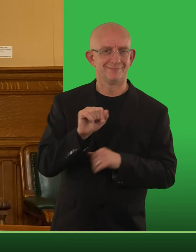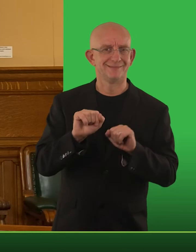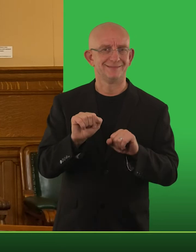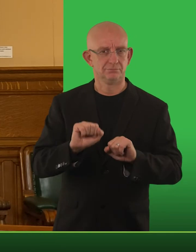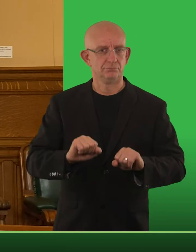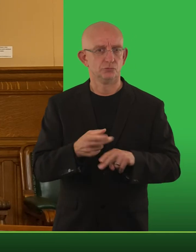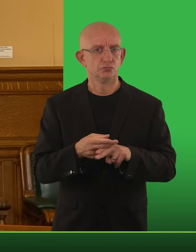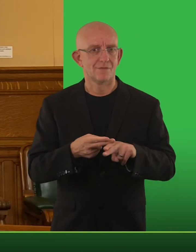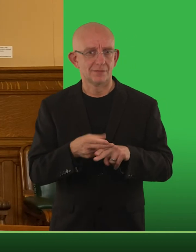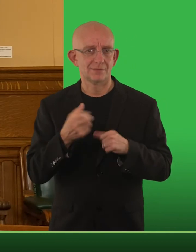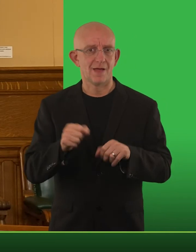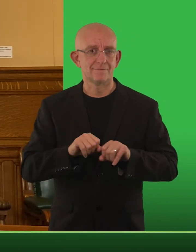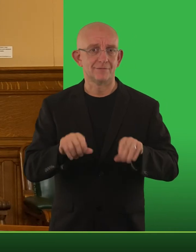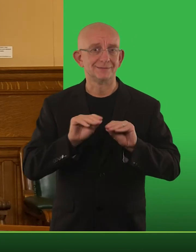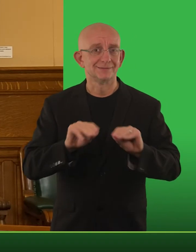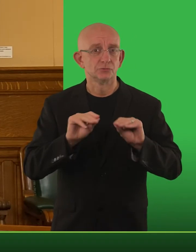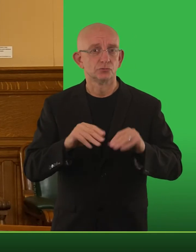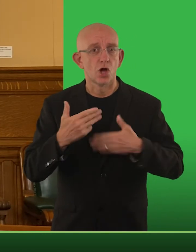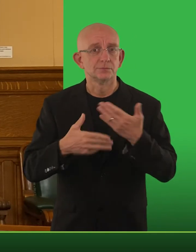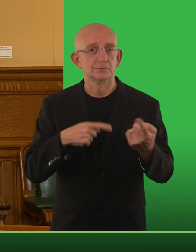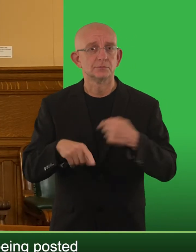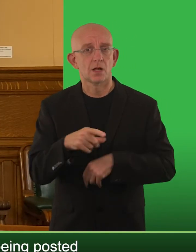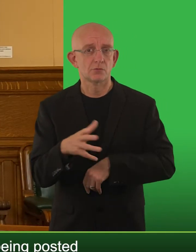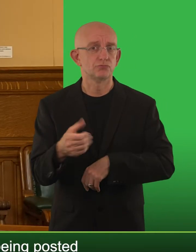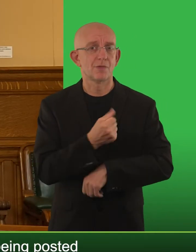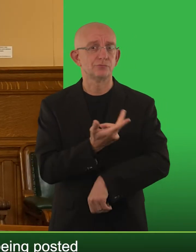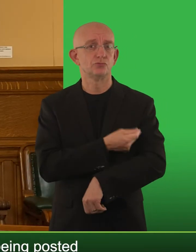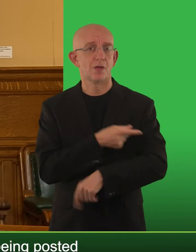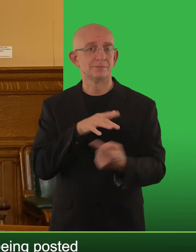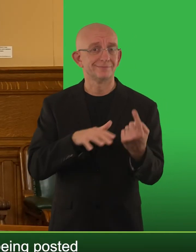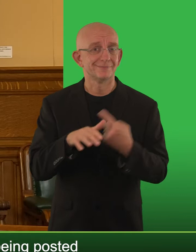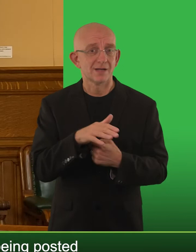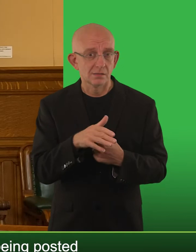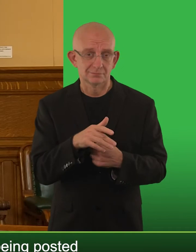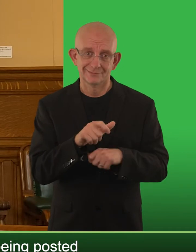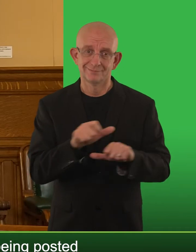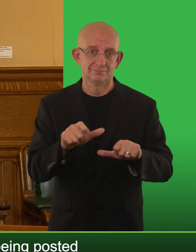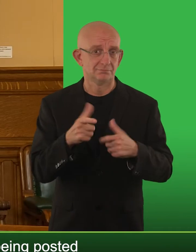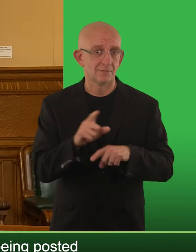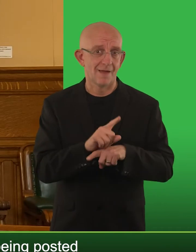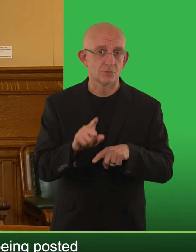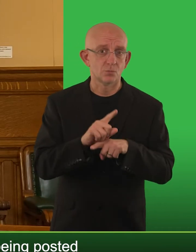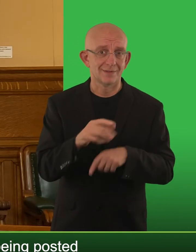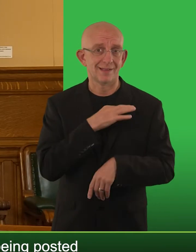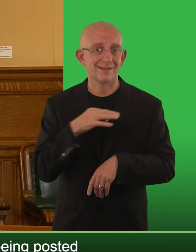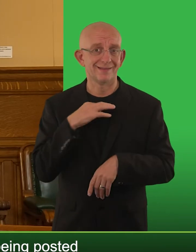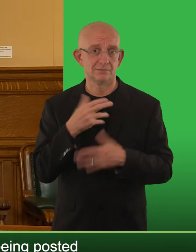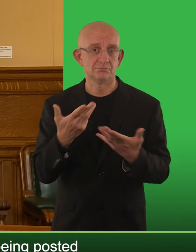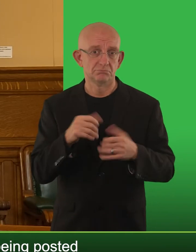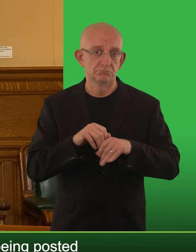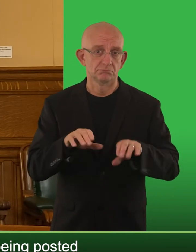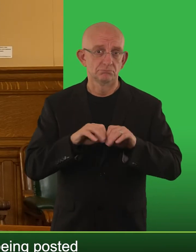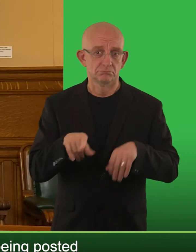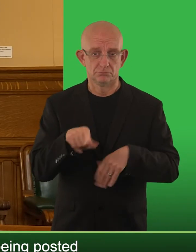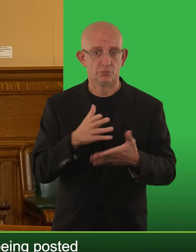Sheffield, or the Sheffield Teaching Hospital's Grab a Jab site. And still, a local weekly clinic list is being